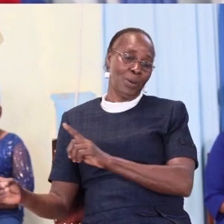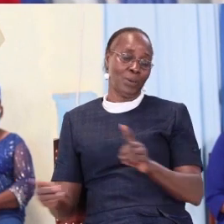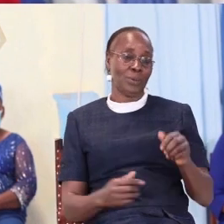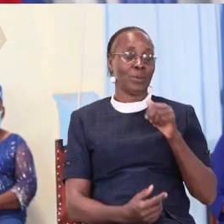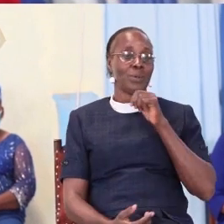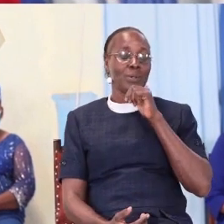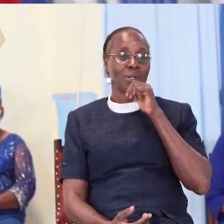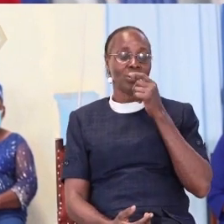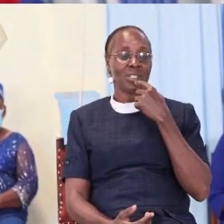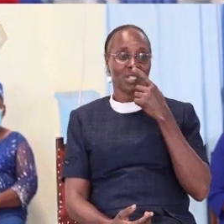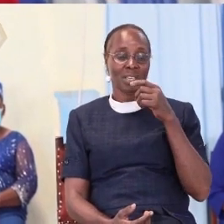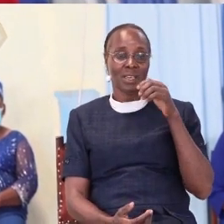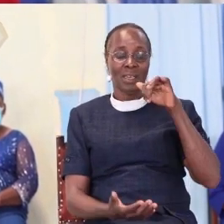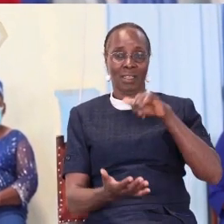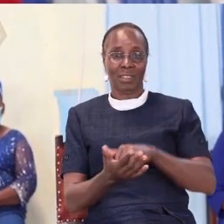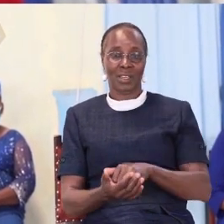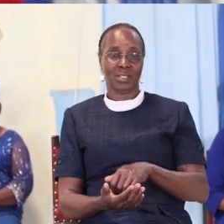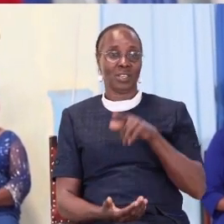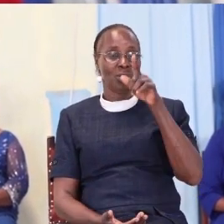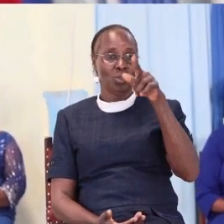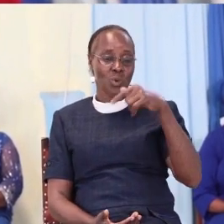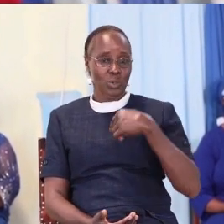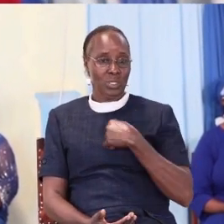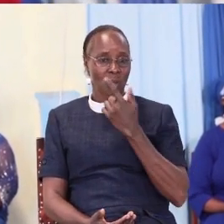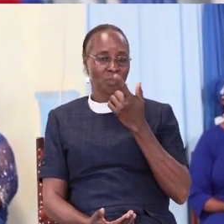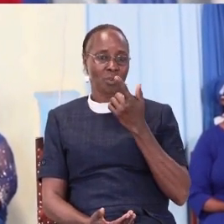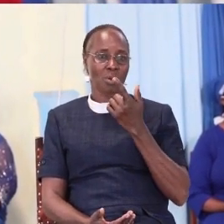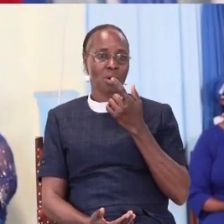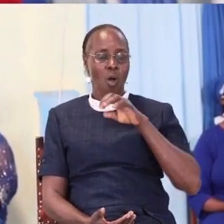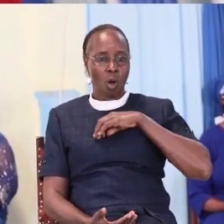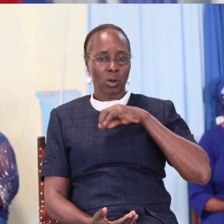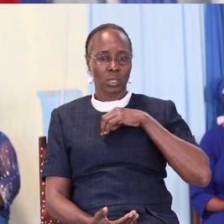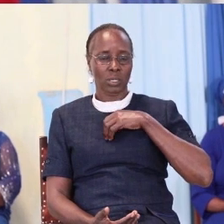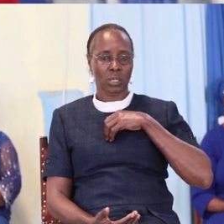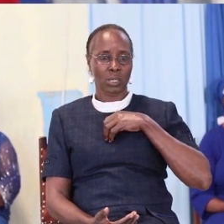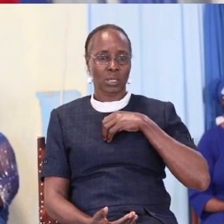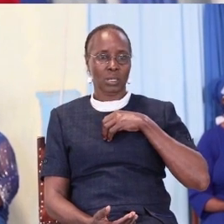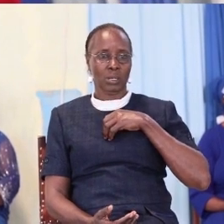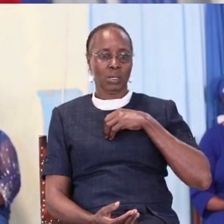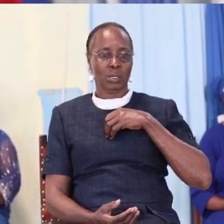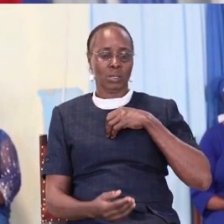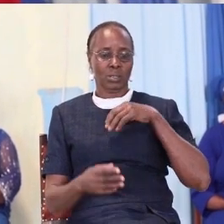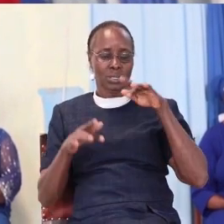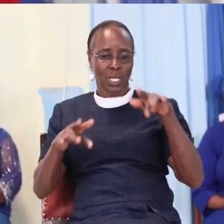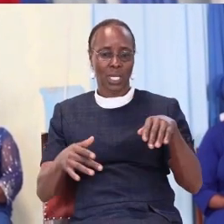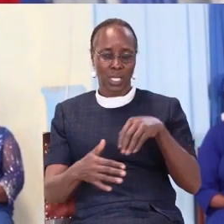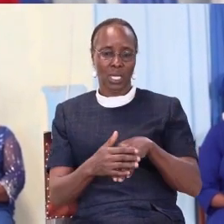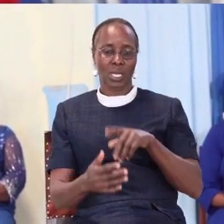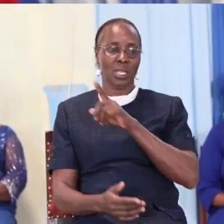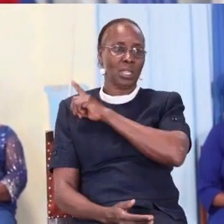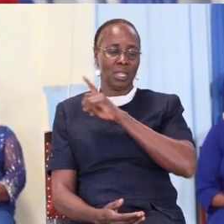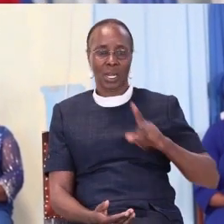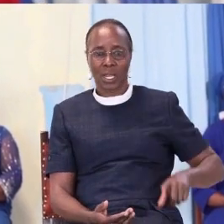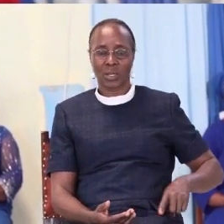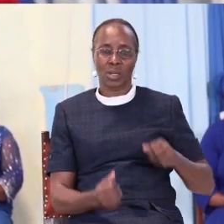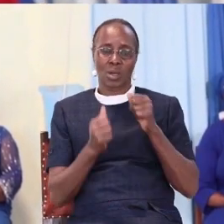you in to possess the land because you deserved it. No, the Lord